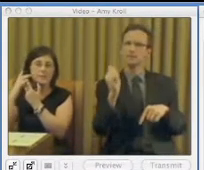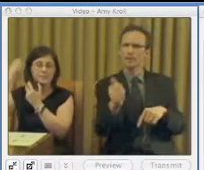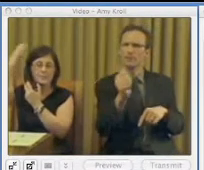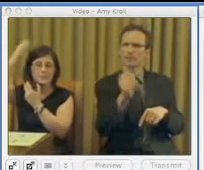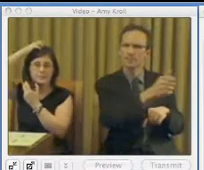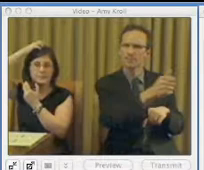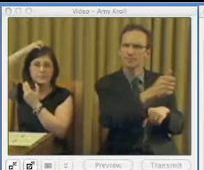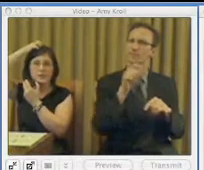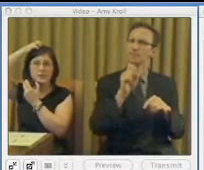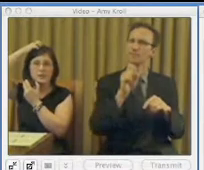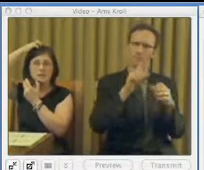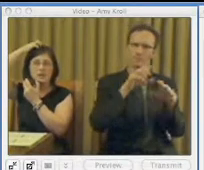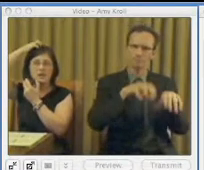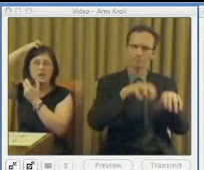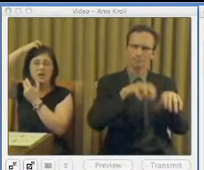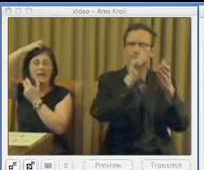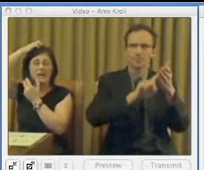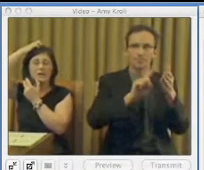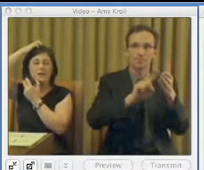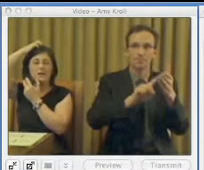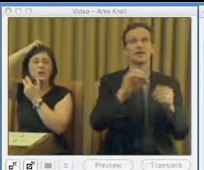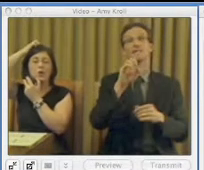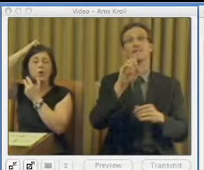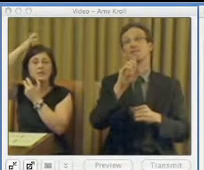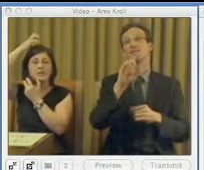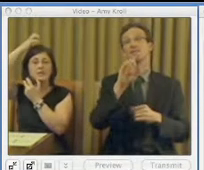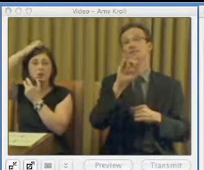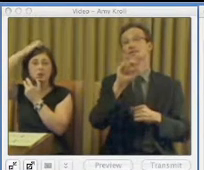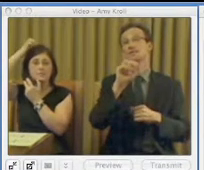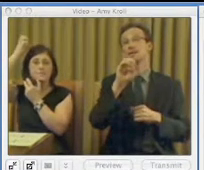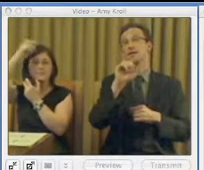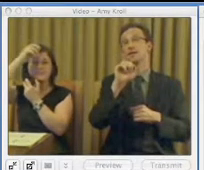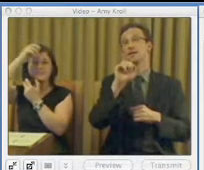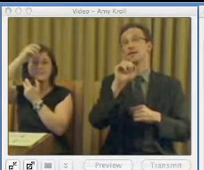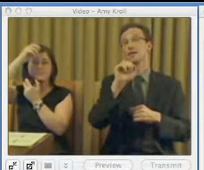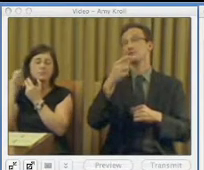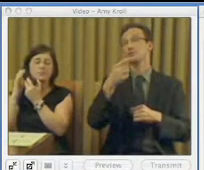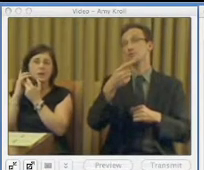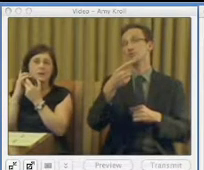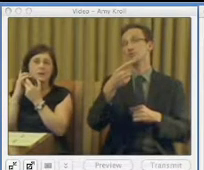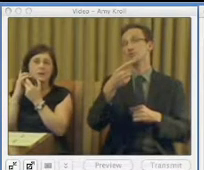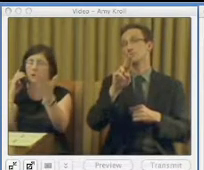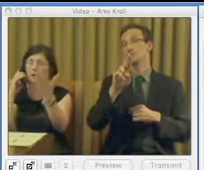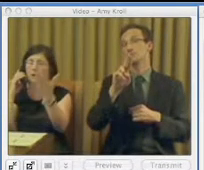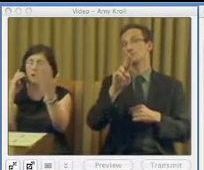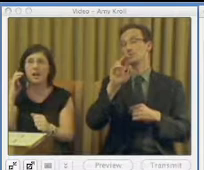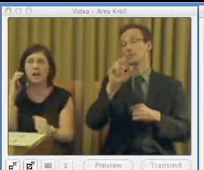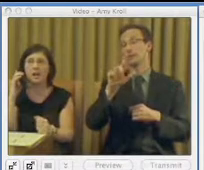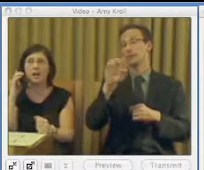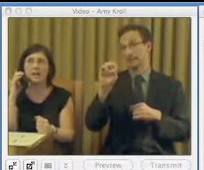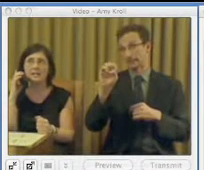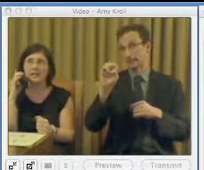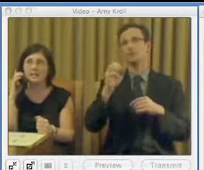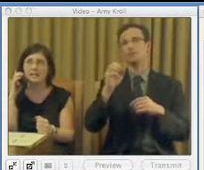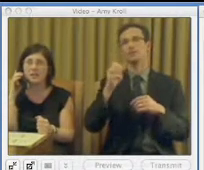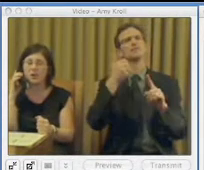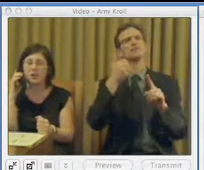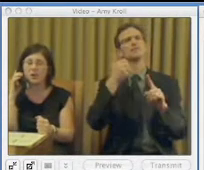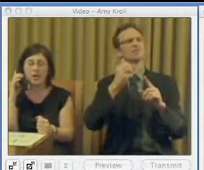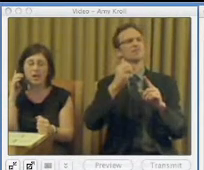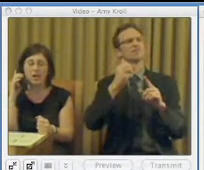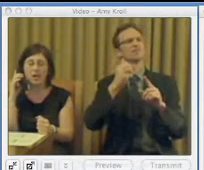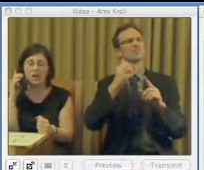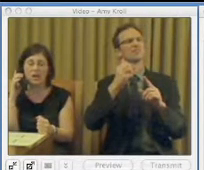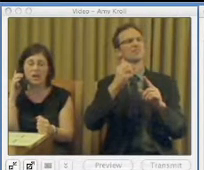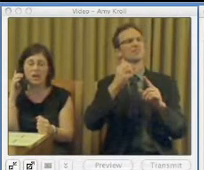researchers. And Daniel Gille, G-I-L-E, coined this term, I think in